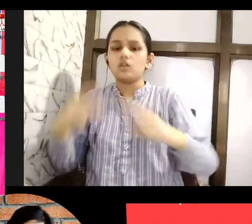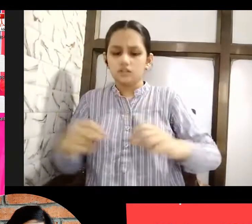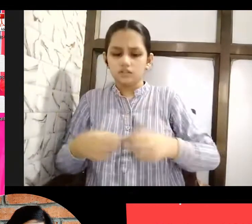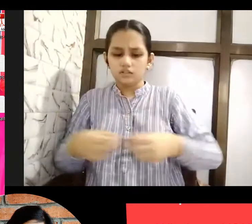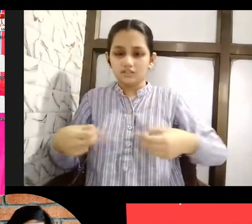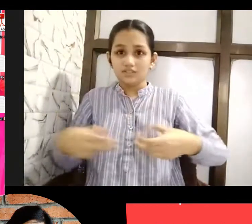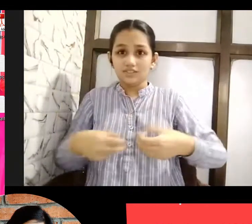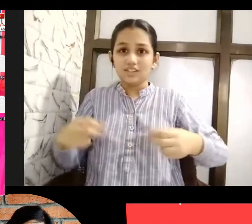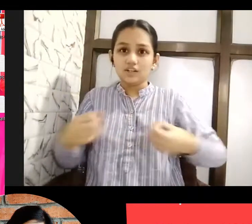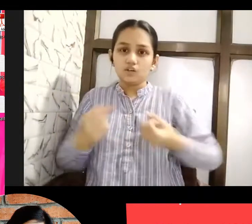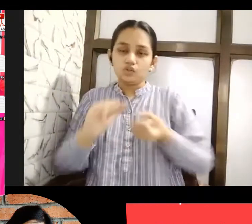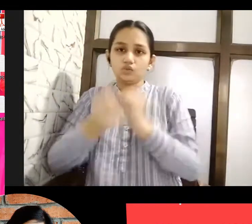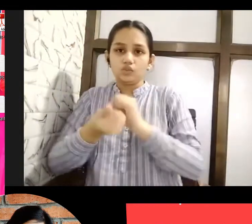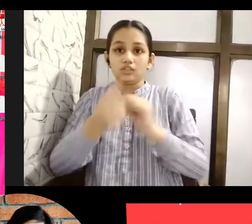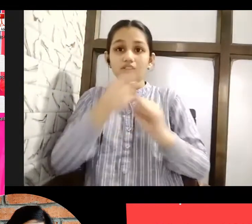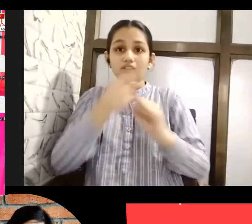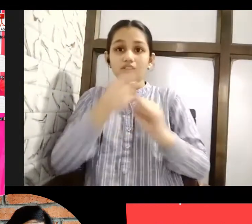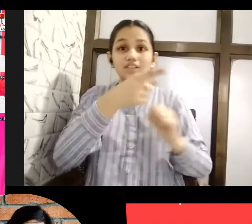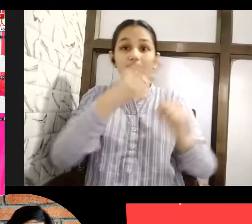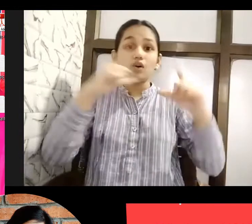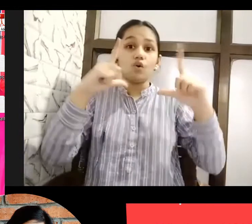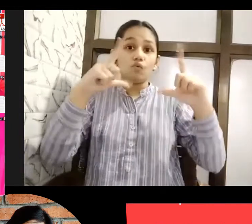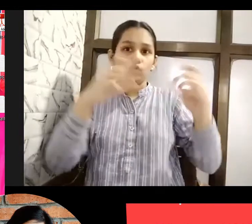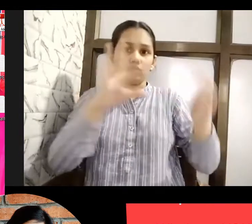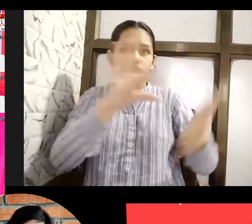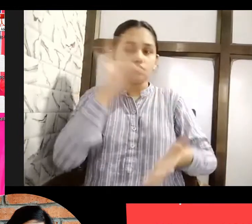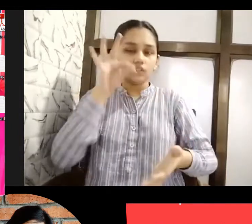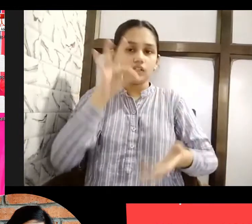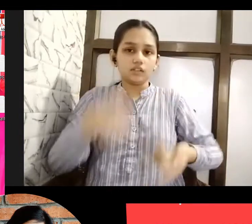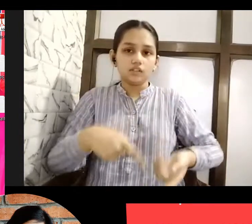everything is updated with the image.